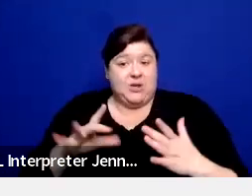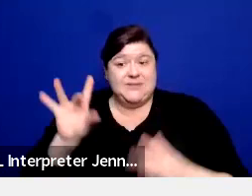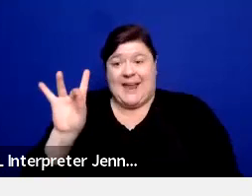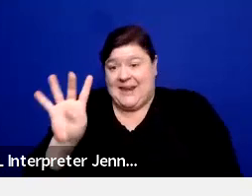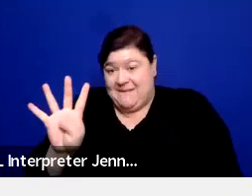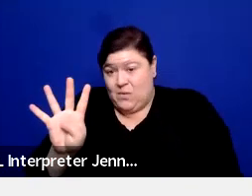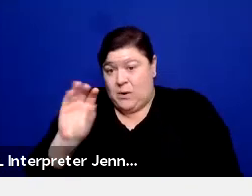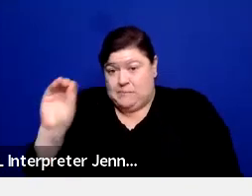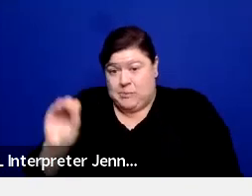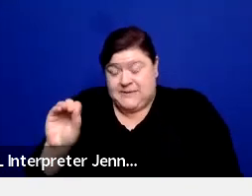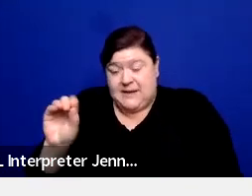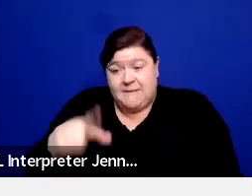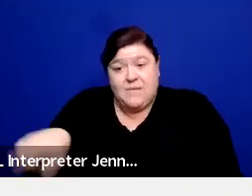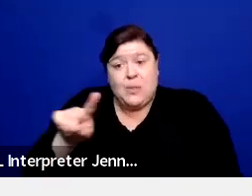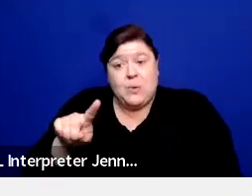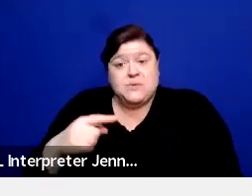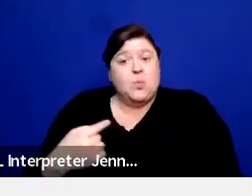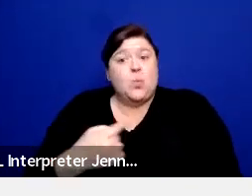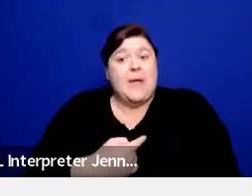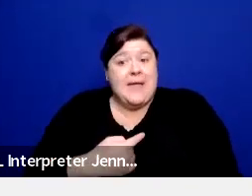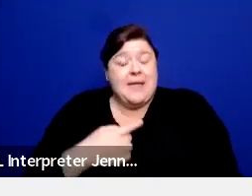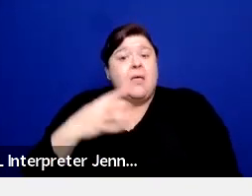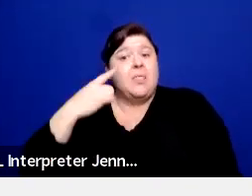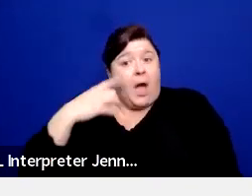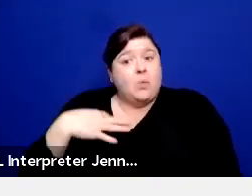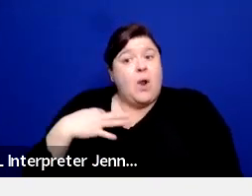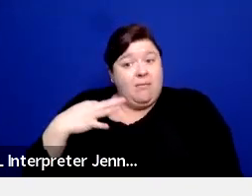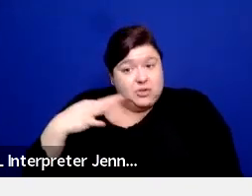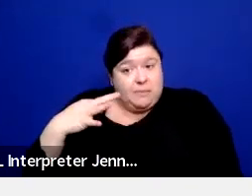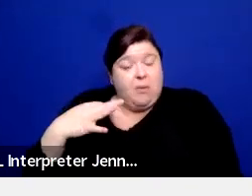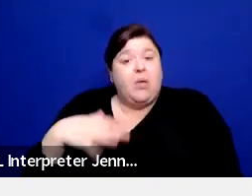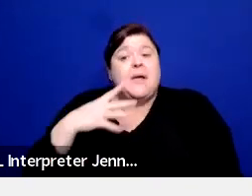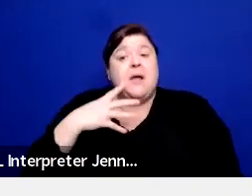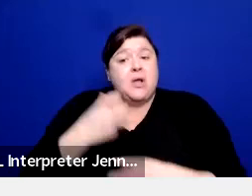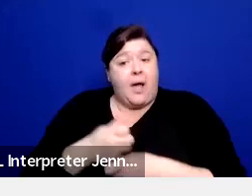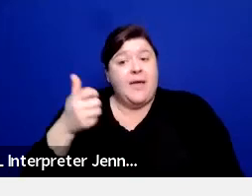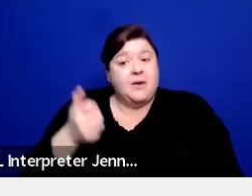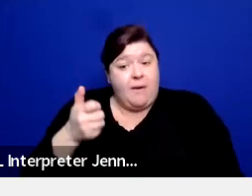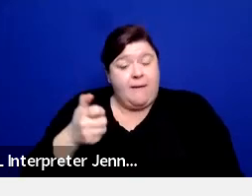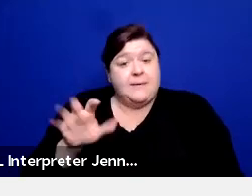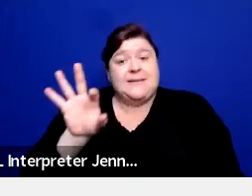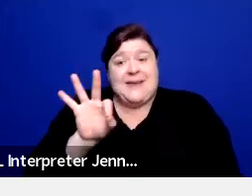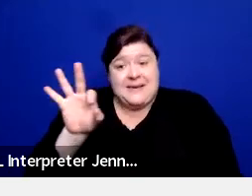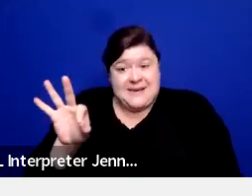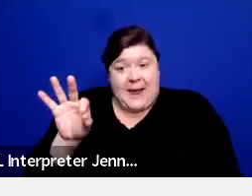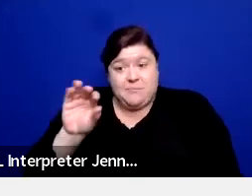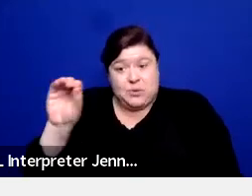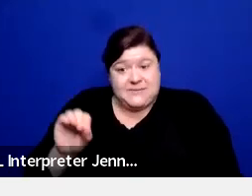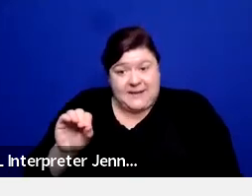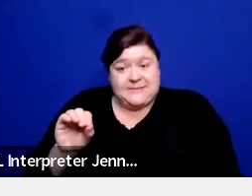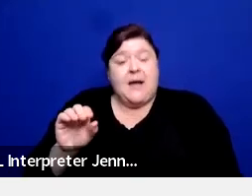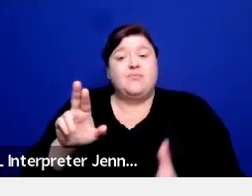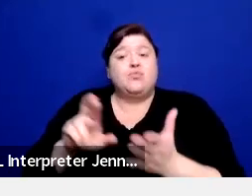84% of those that we believed were eligible received a grant, 99% of registered